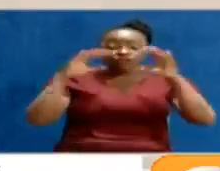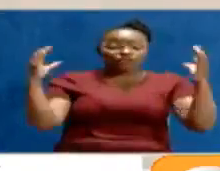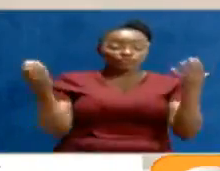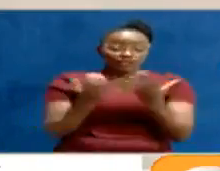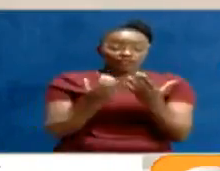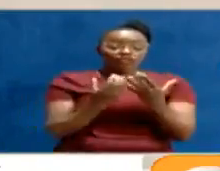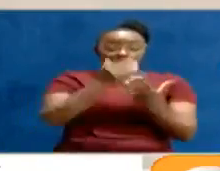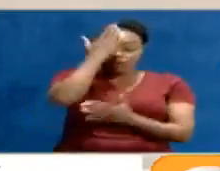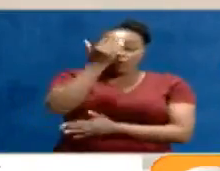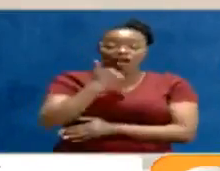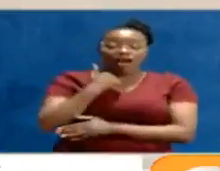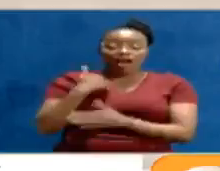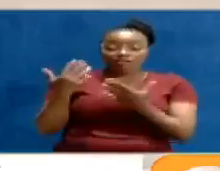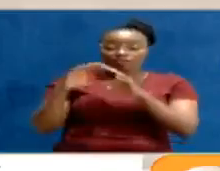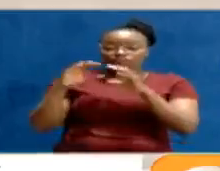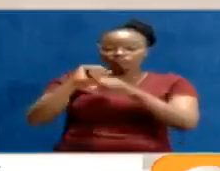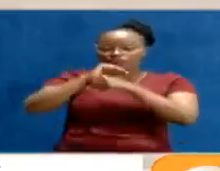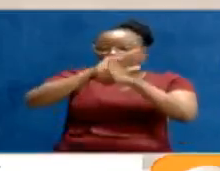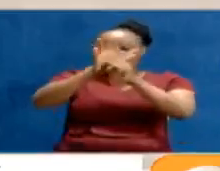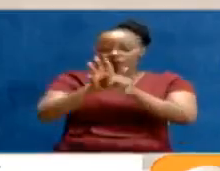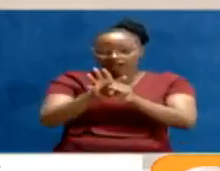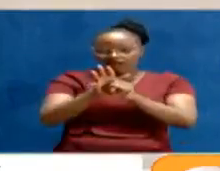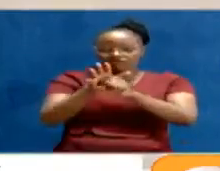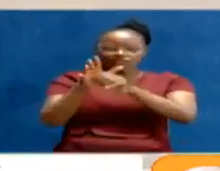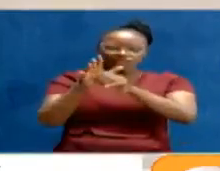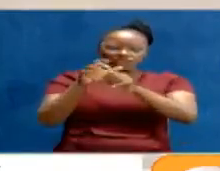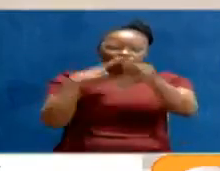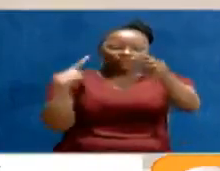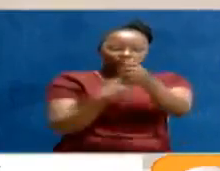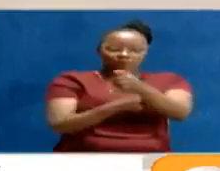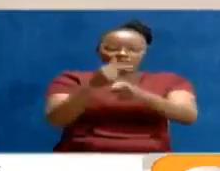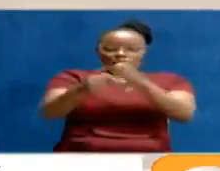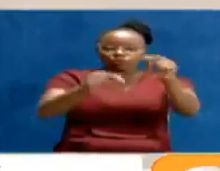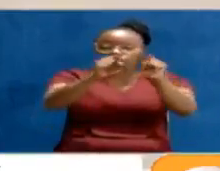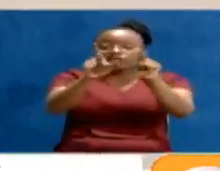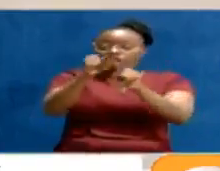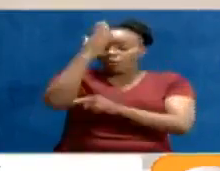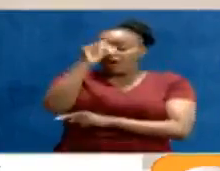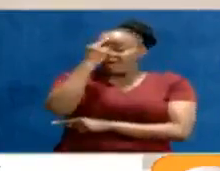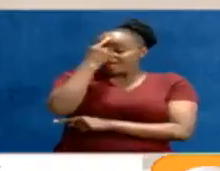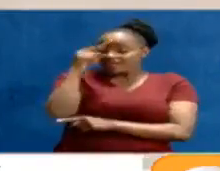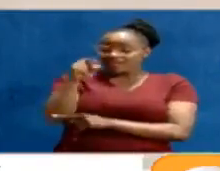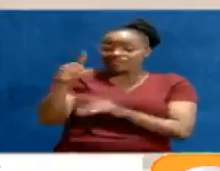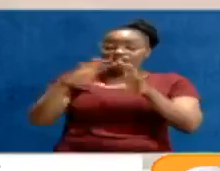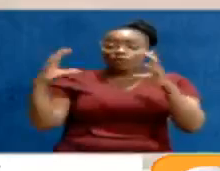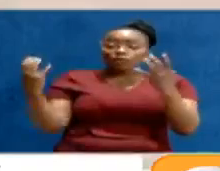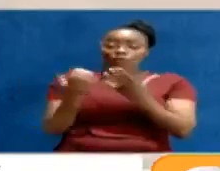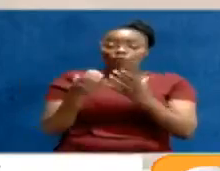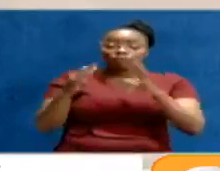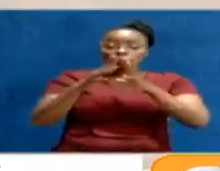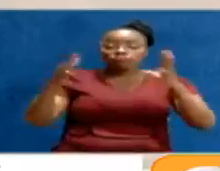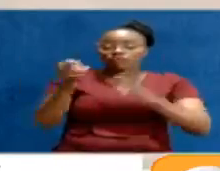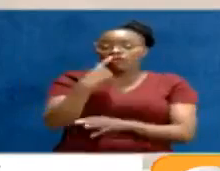the globe due to the global COVID-19 vaccination drive, but also because India is the world's